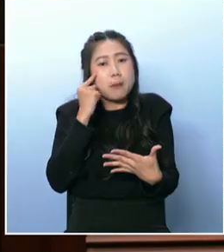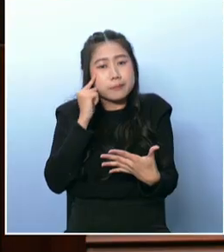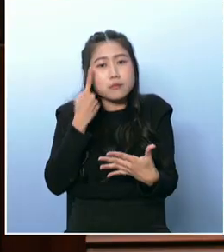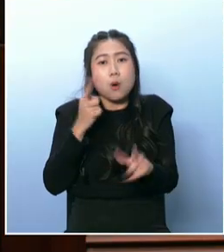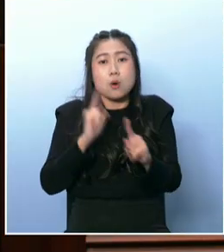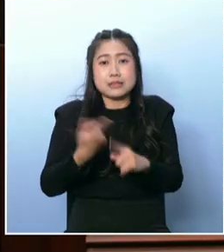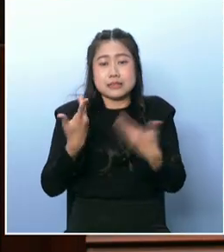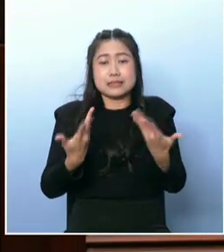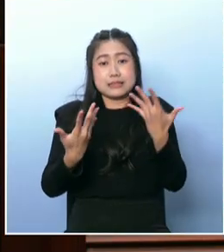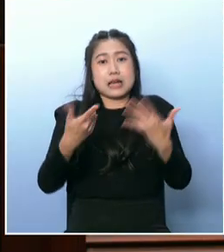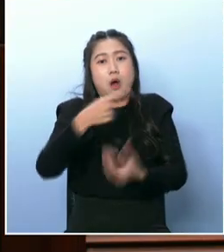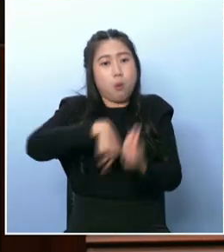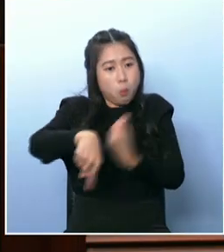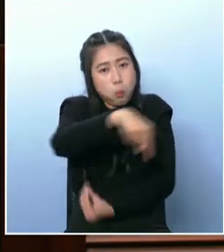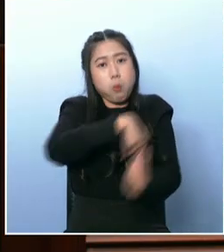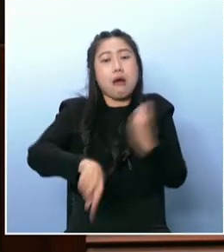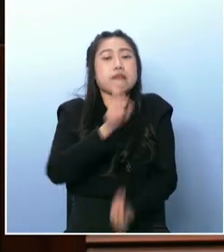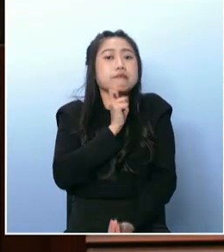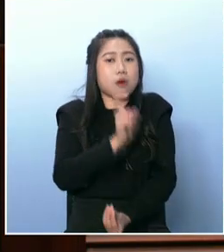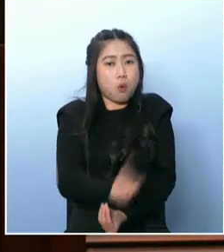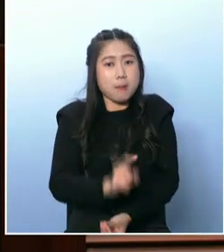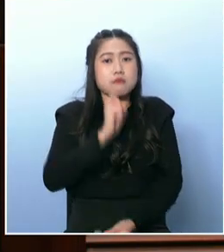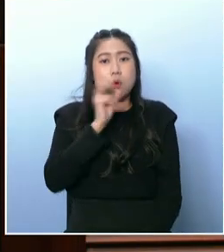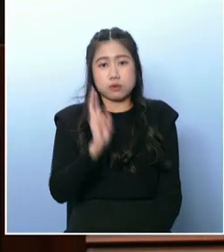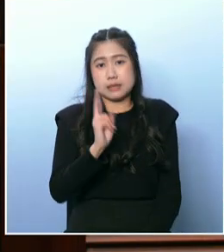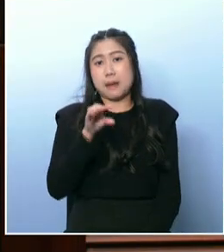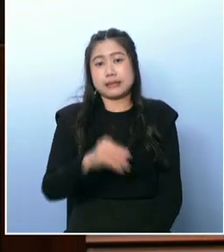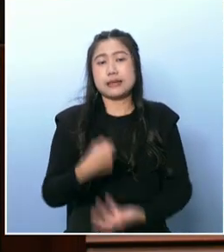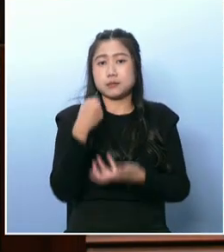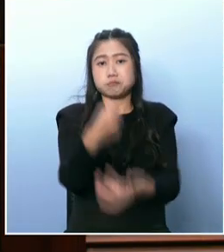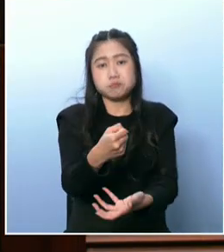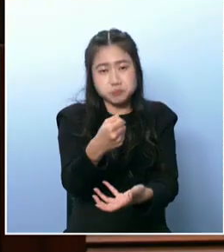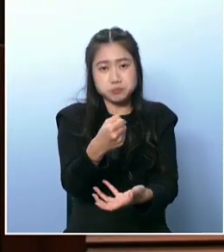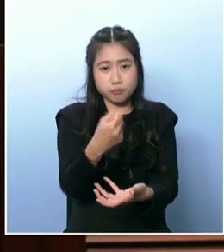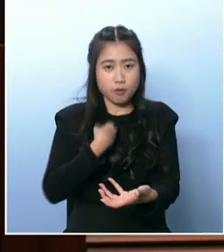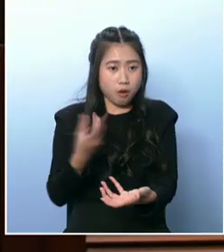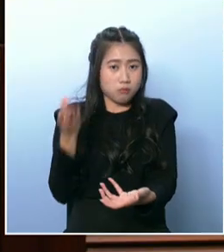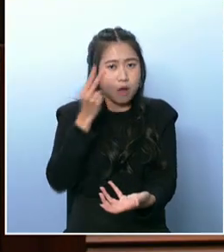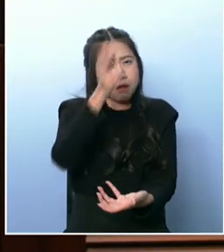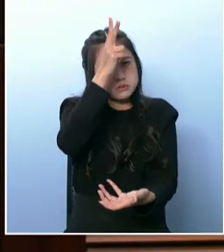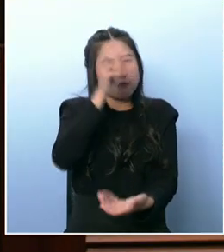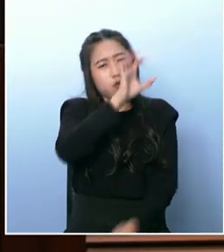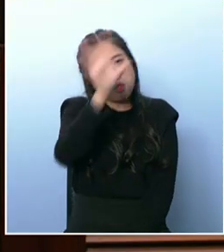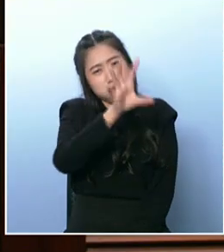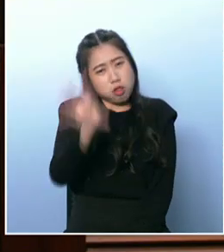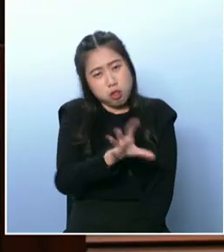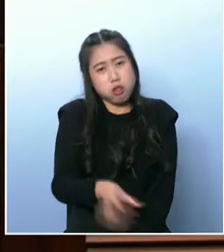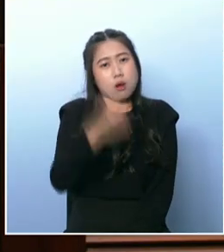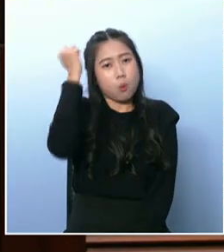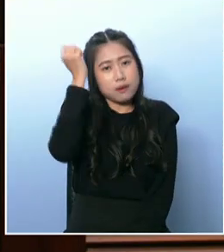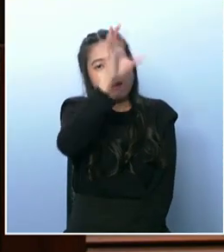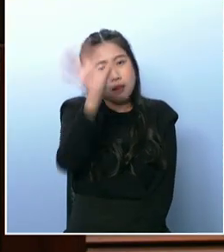the administration. I'm not optimistic about the future. You have $20 billion in use,